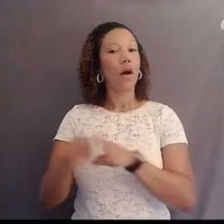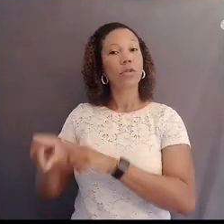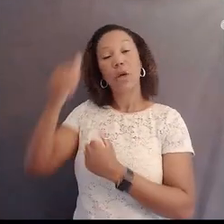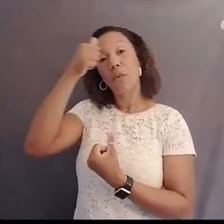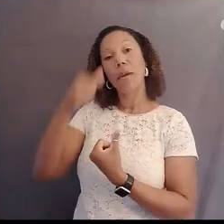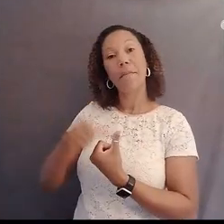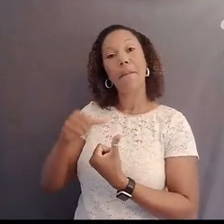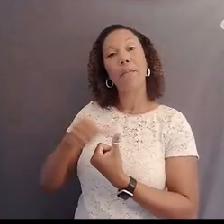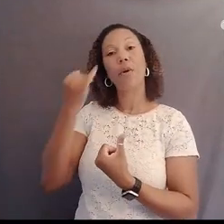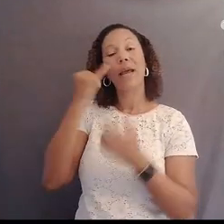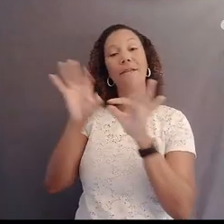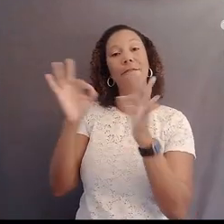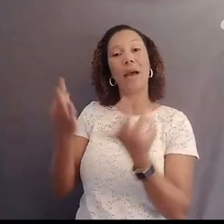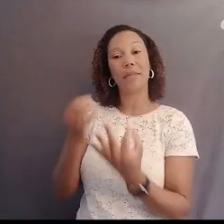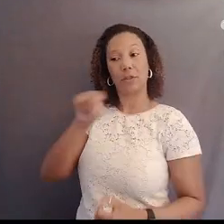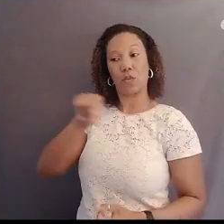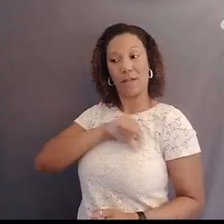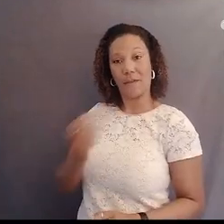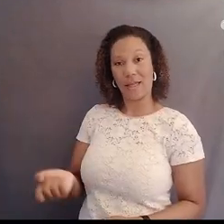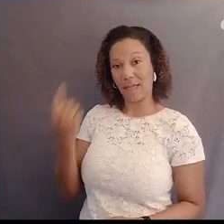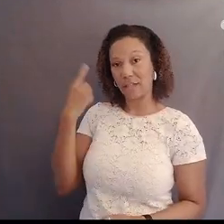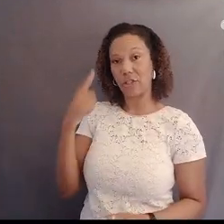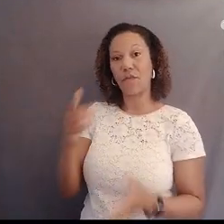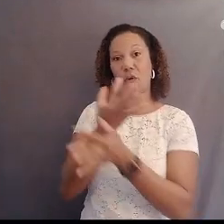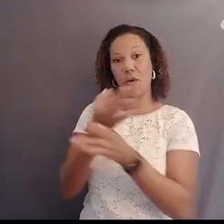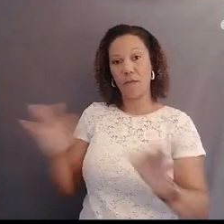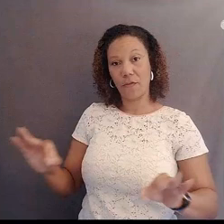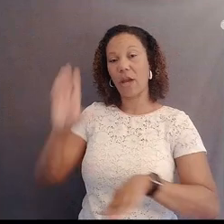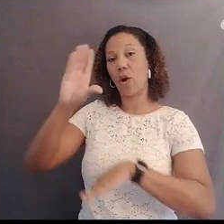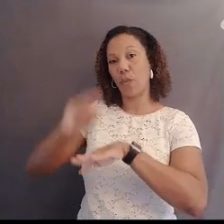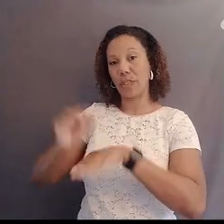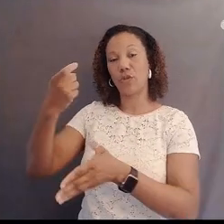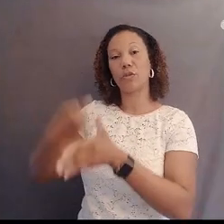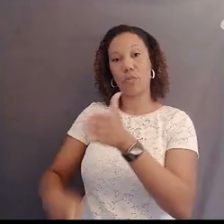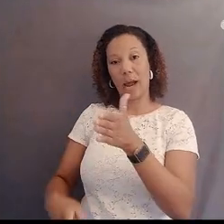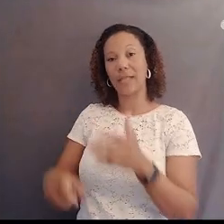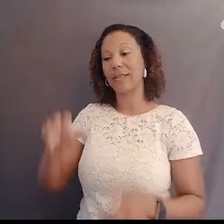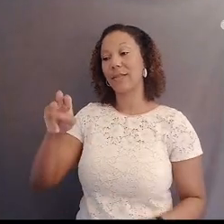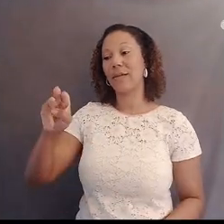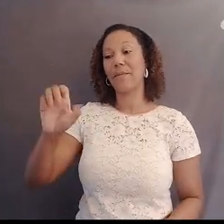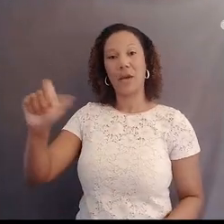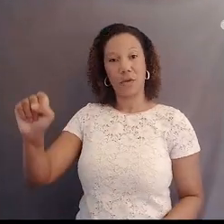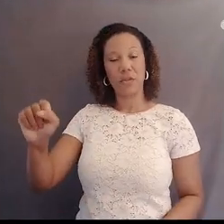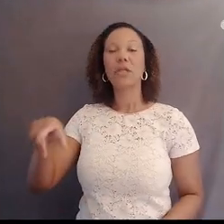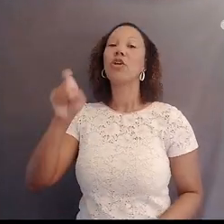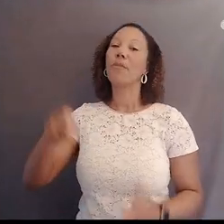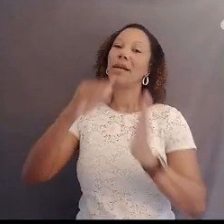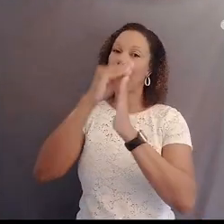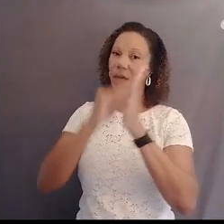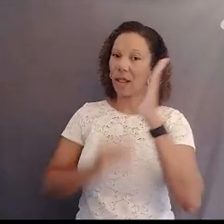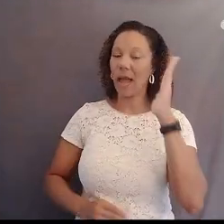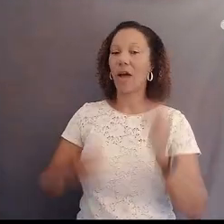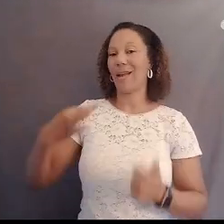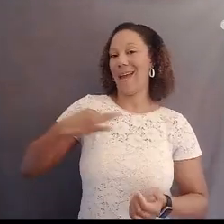if families qualified last school year for a free or reduced price meal, need to fill out an